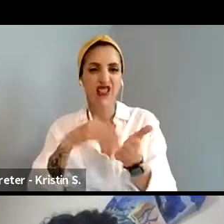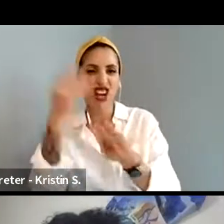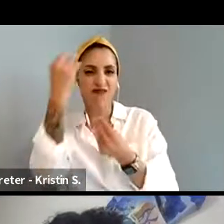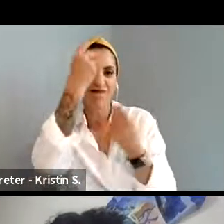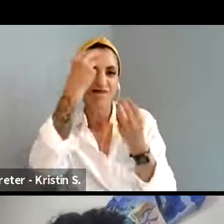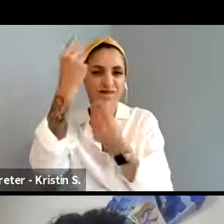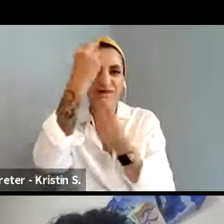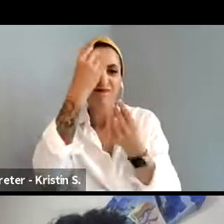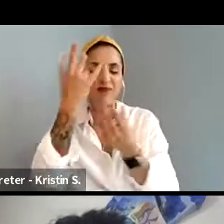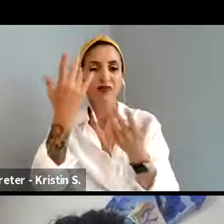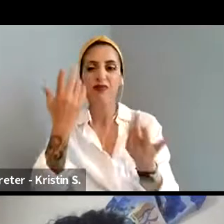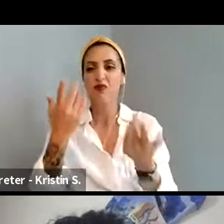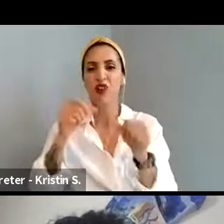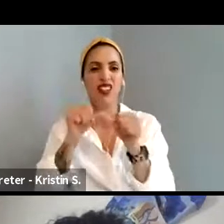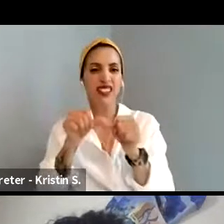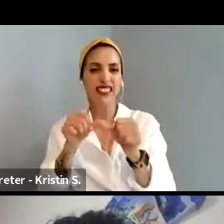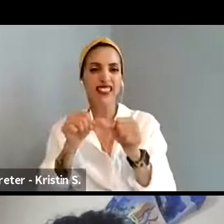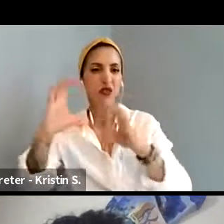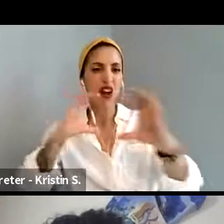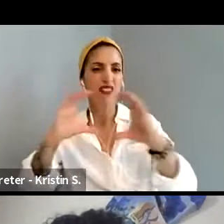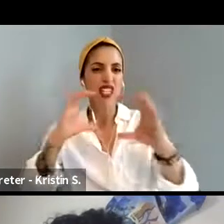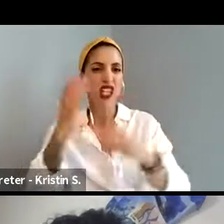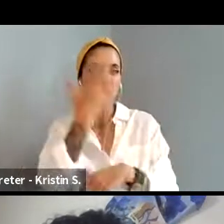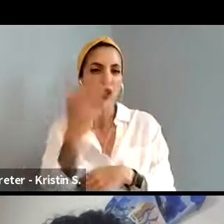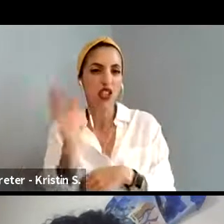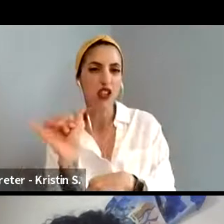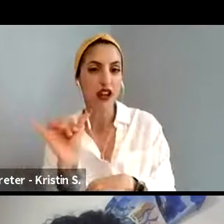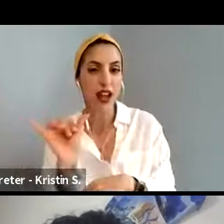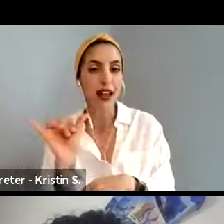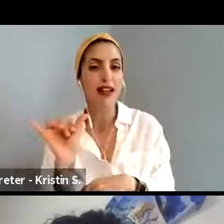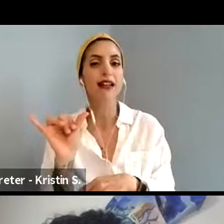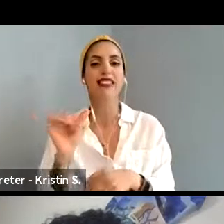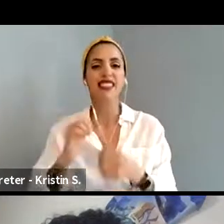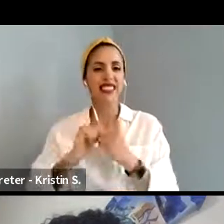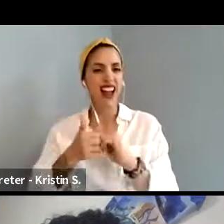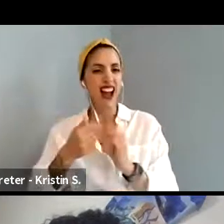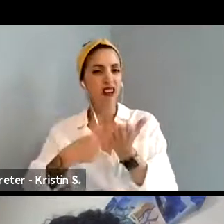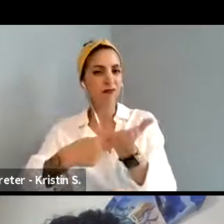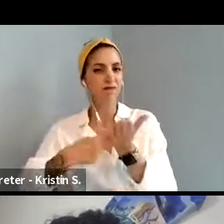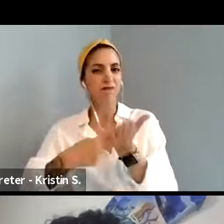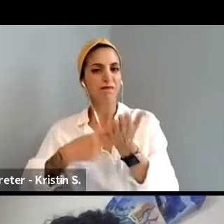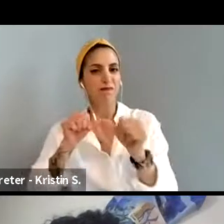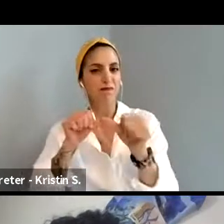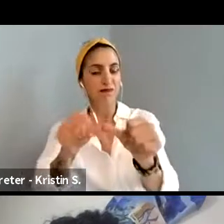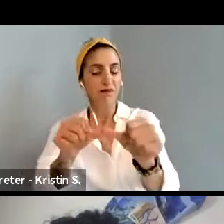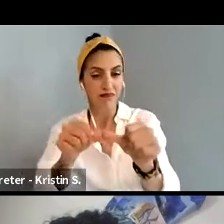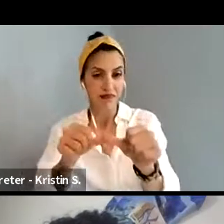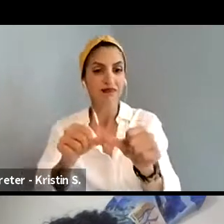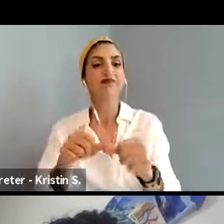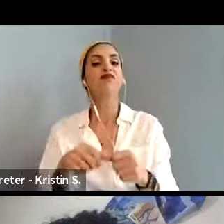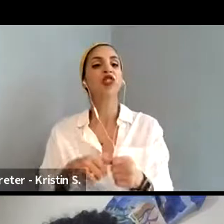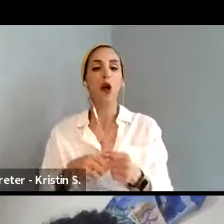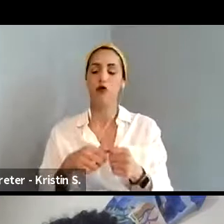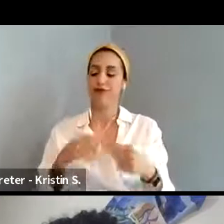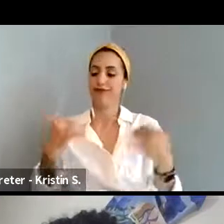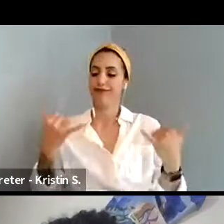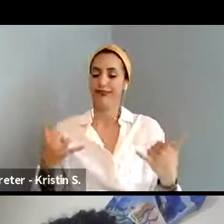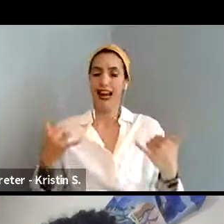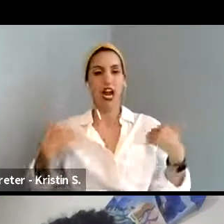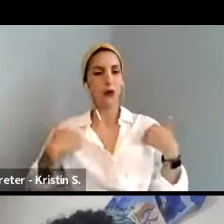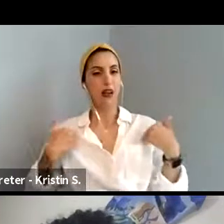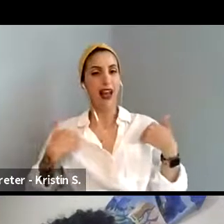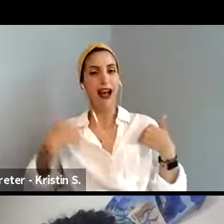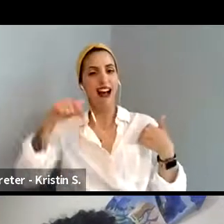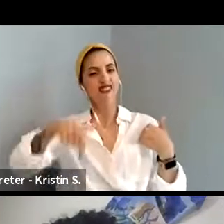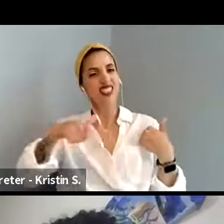continued conversations could be and creating forums for continued discussion. And so that has turned into where we're at right now with